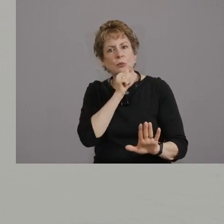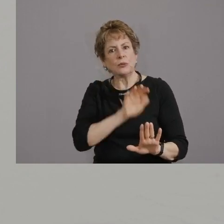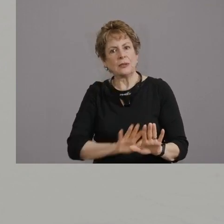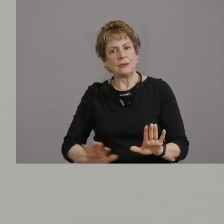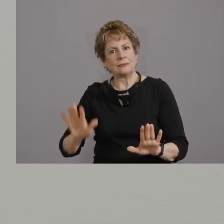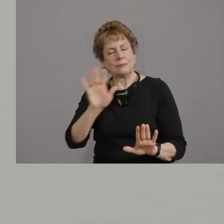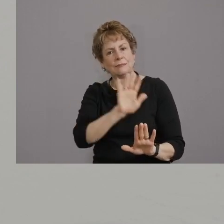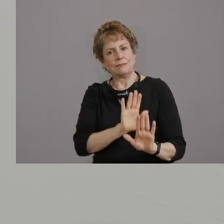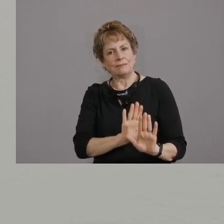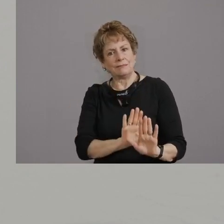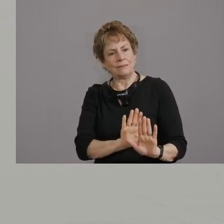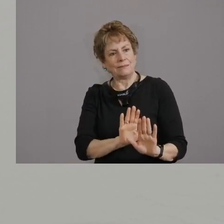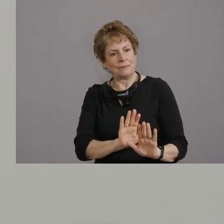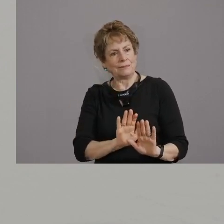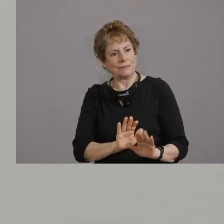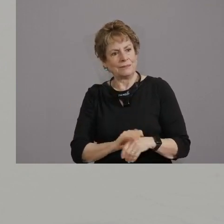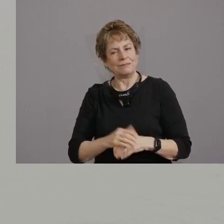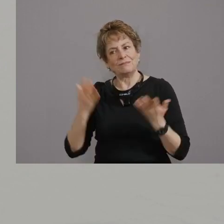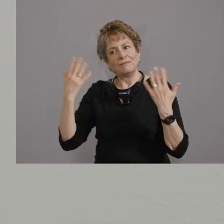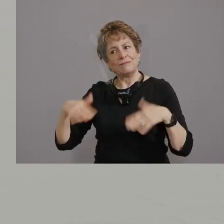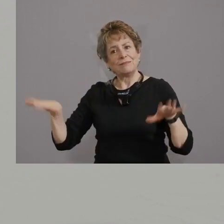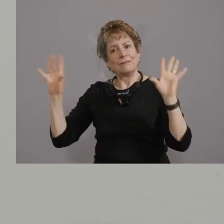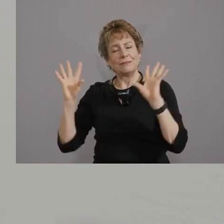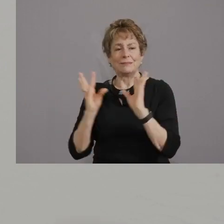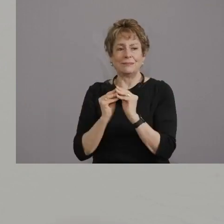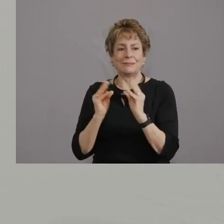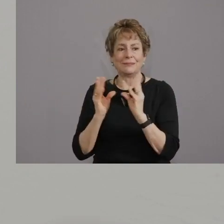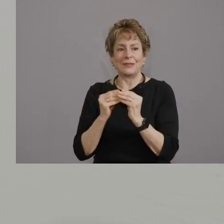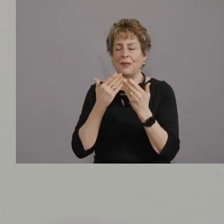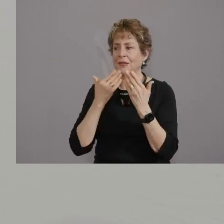Okay, everyone. Thank you for joining us today. Thank you, Dr.